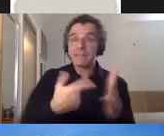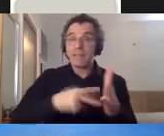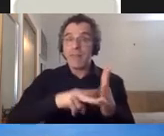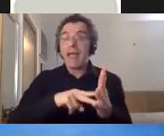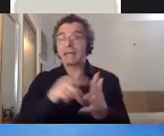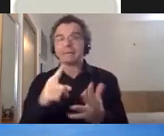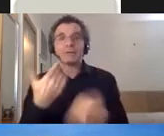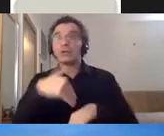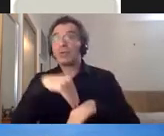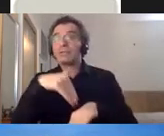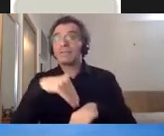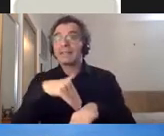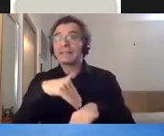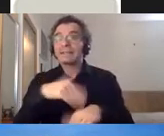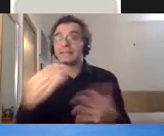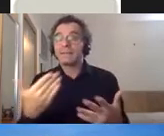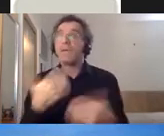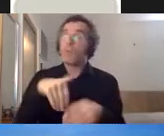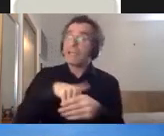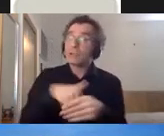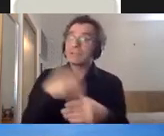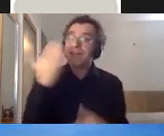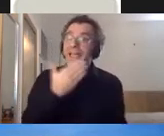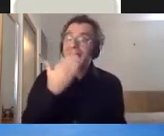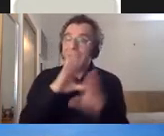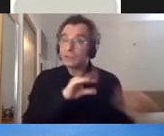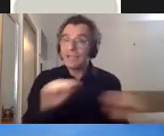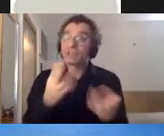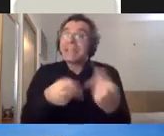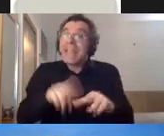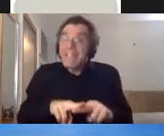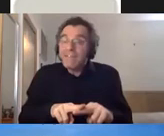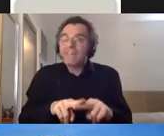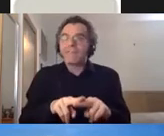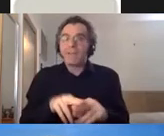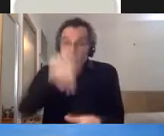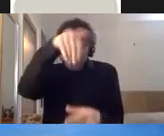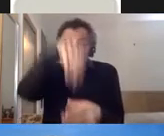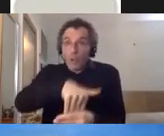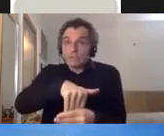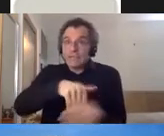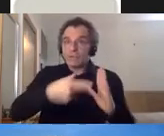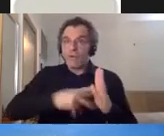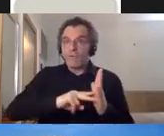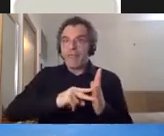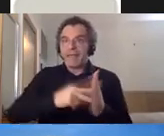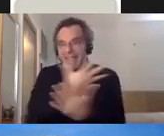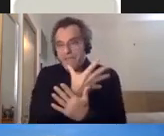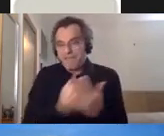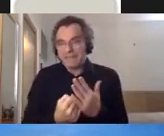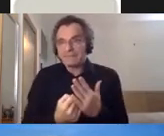completely ineffective in driving inclusive education if the content of the plan was not firmly embedded into school